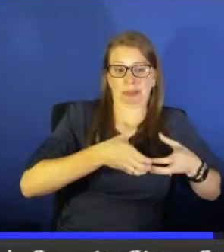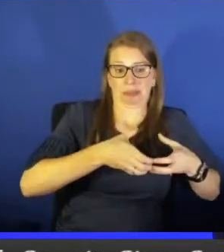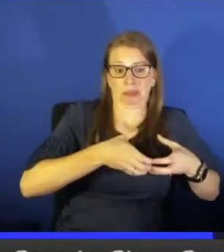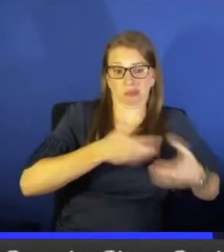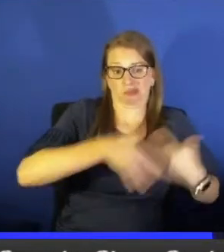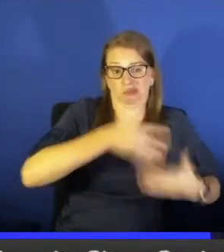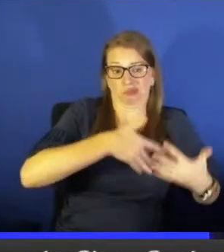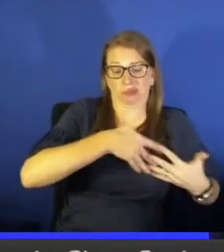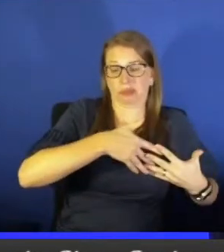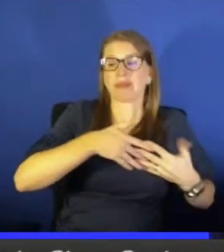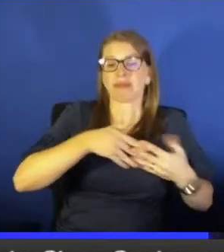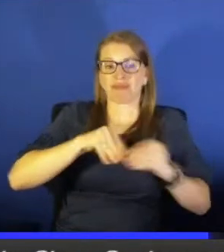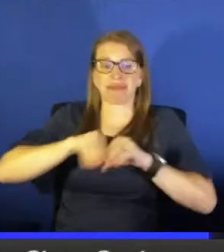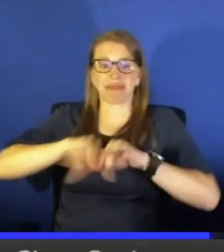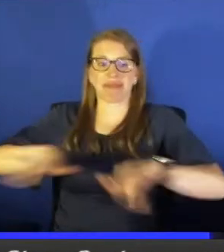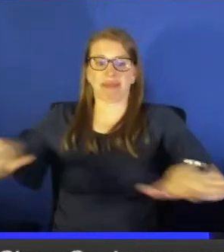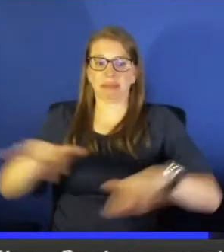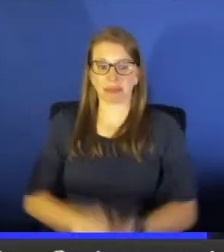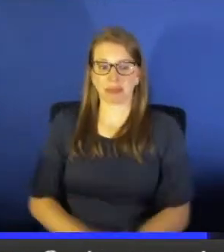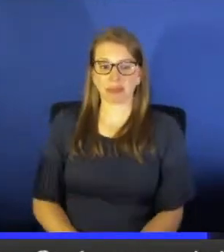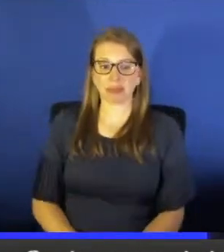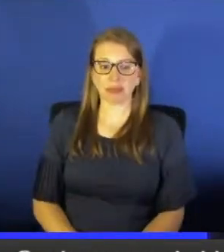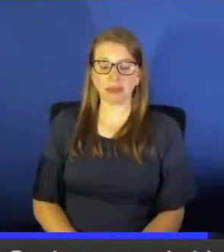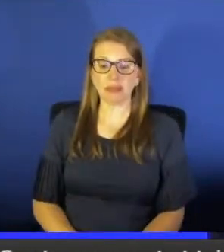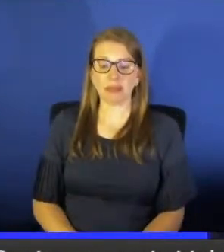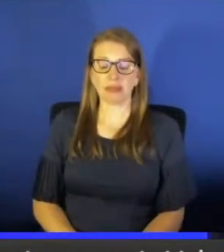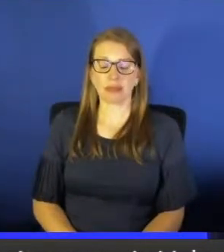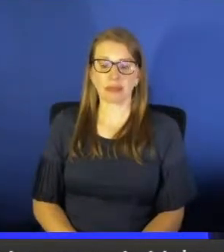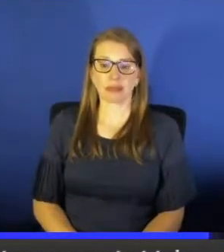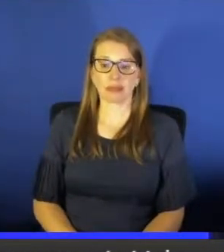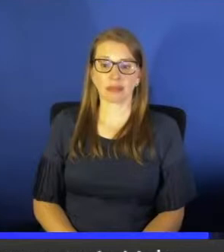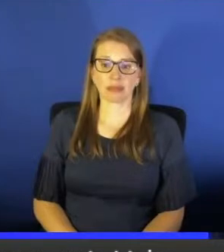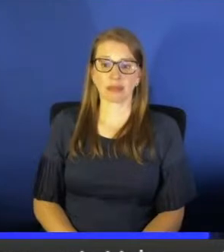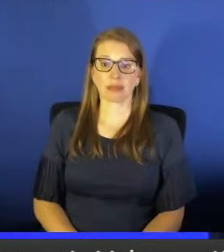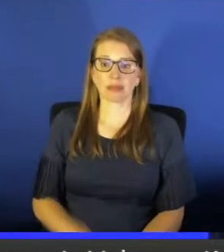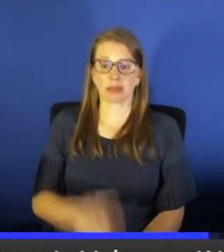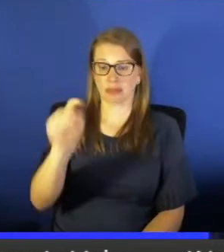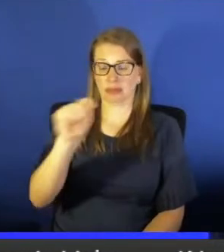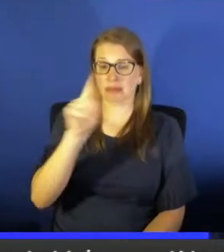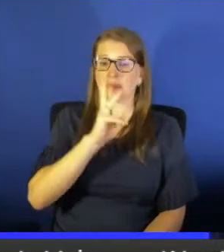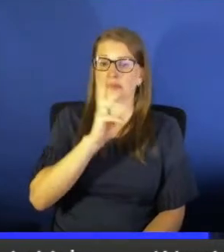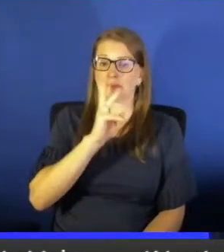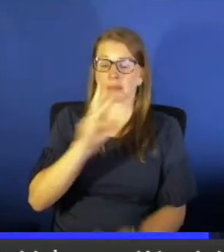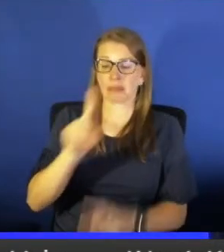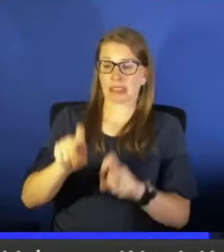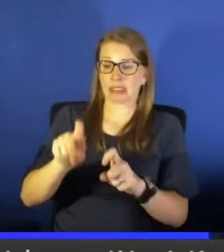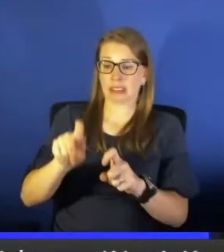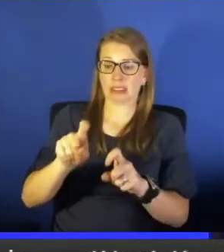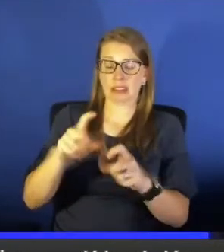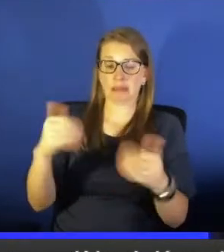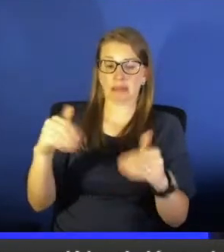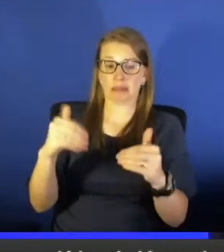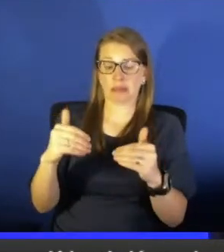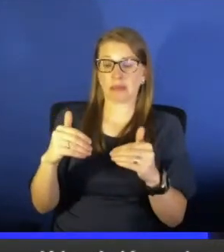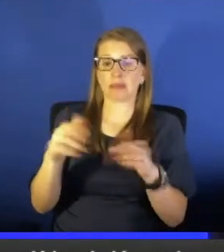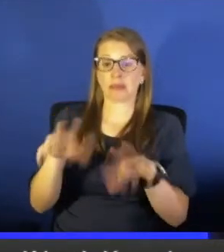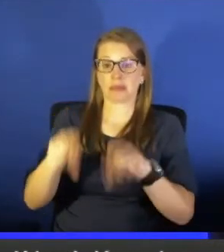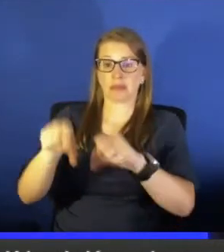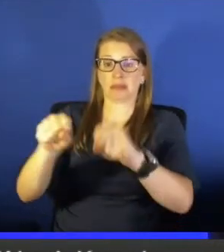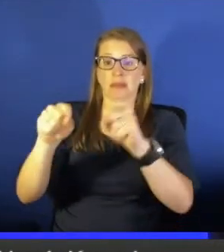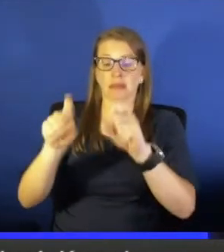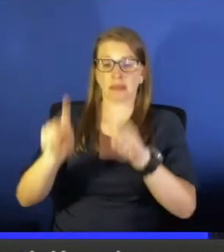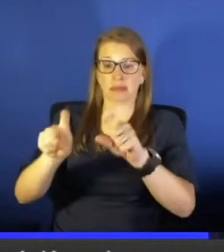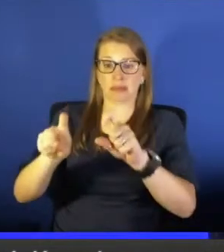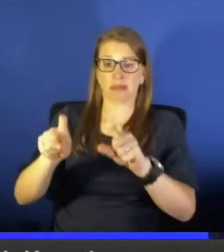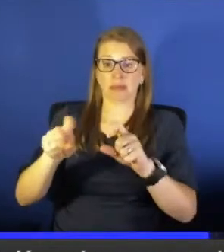Hawkeye, is that, and it's interesting, the wastewater testing now is really high in lots of parts of the country. It's as high as it was during some of